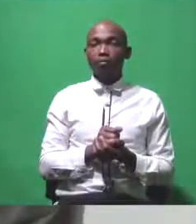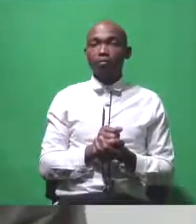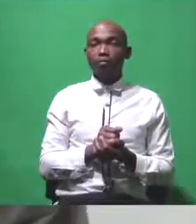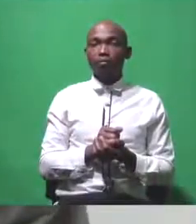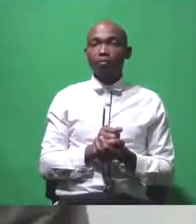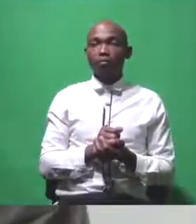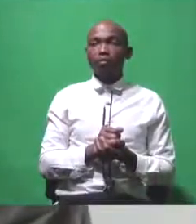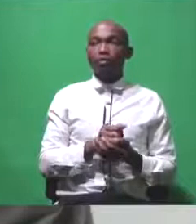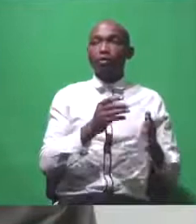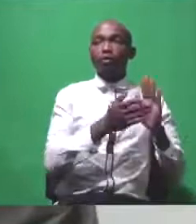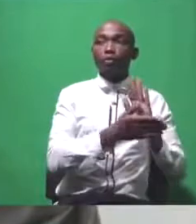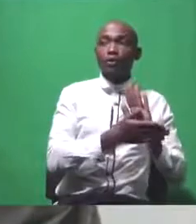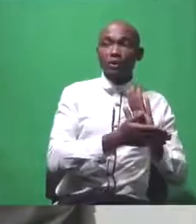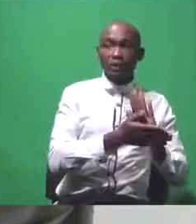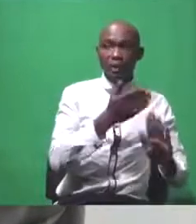156.